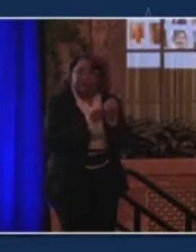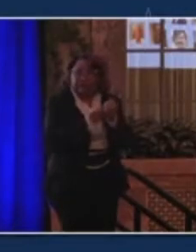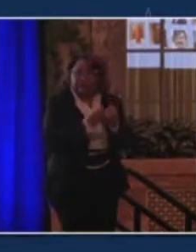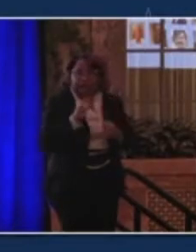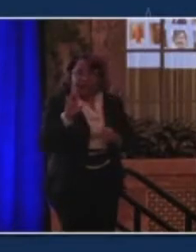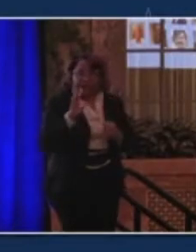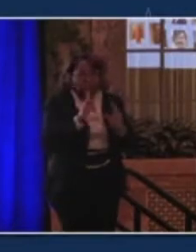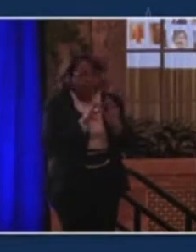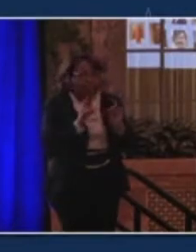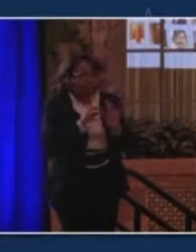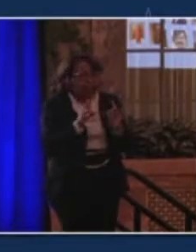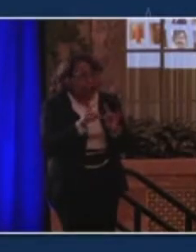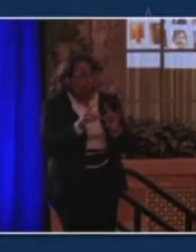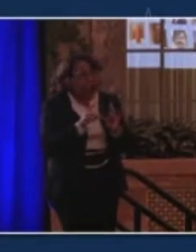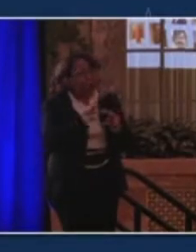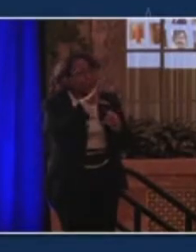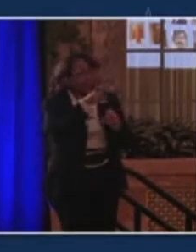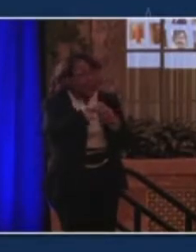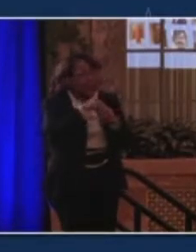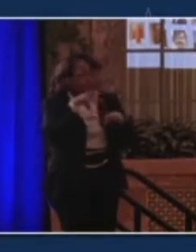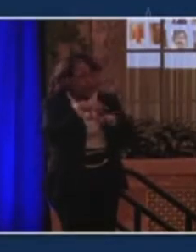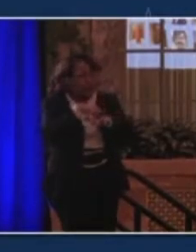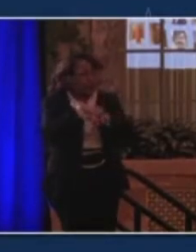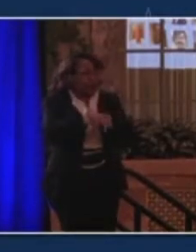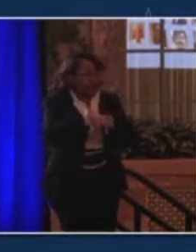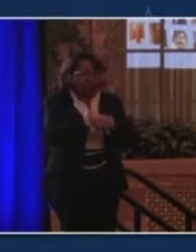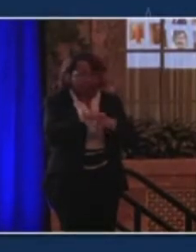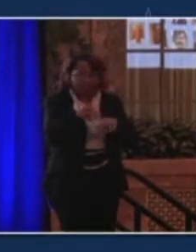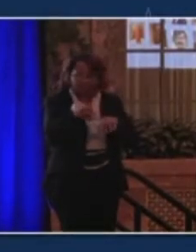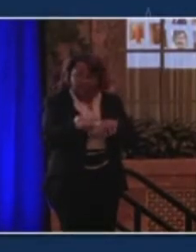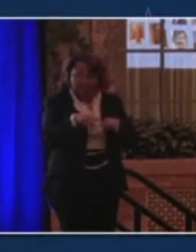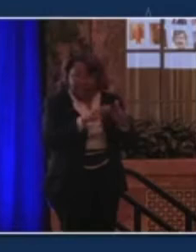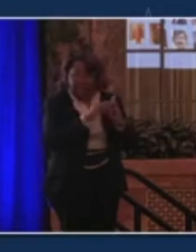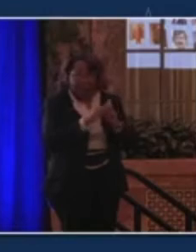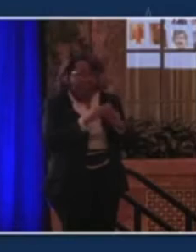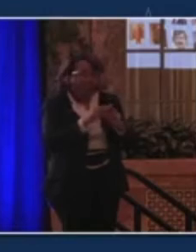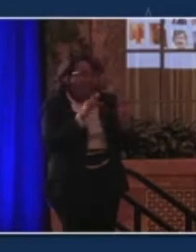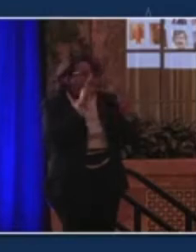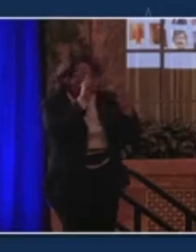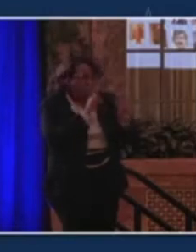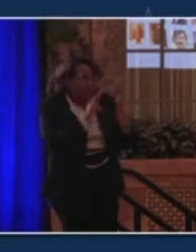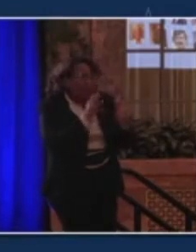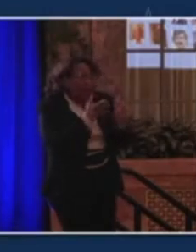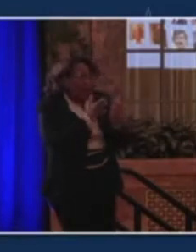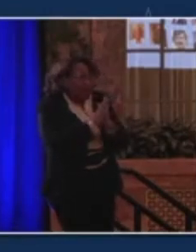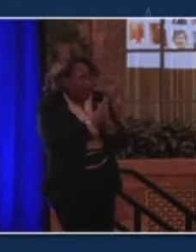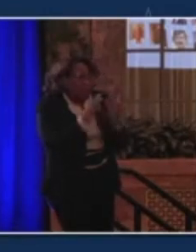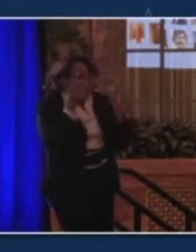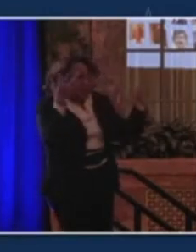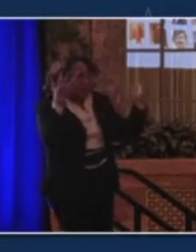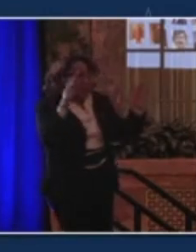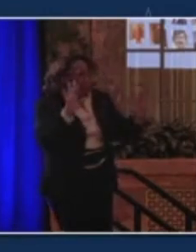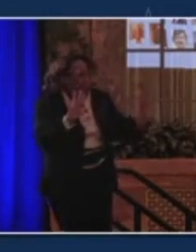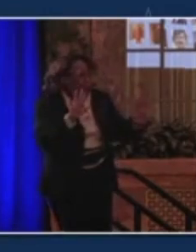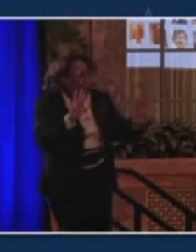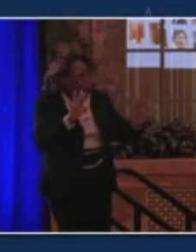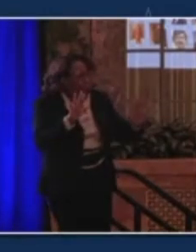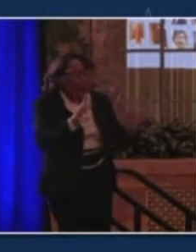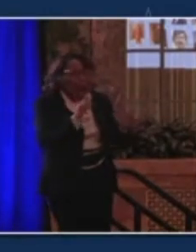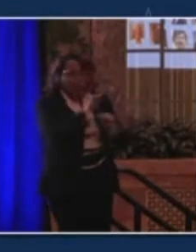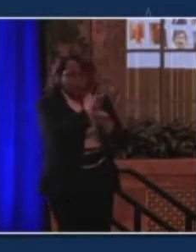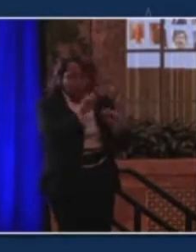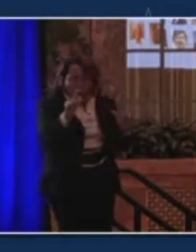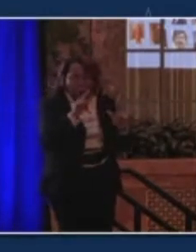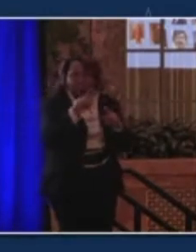into the fabric of this city. And I respectfully ask that you hold your applause until all of the names have been read.